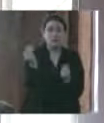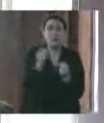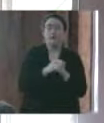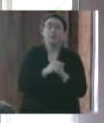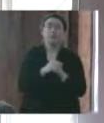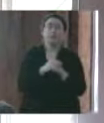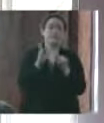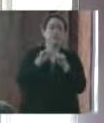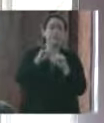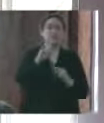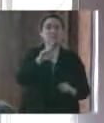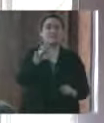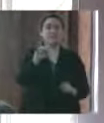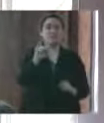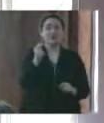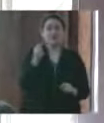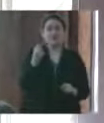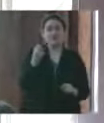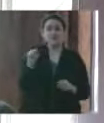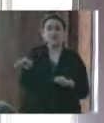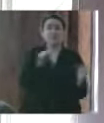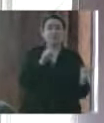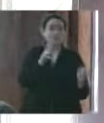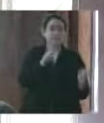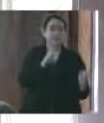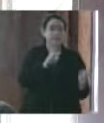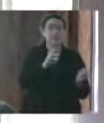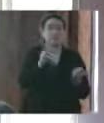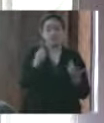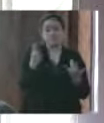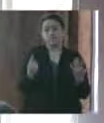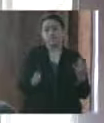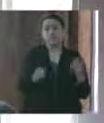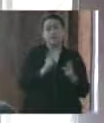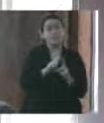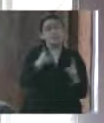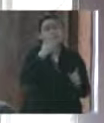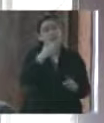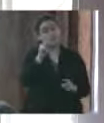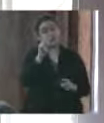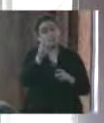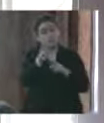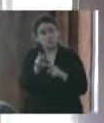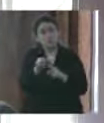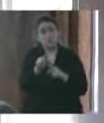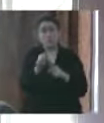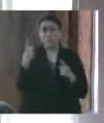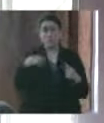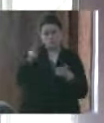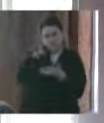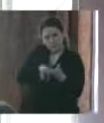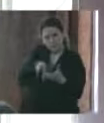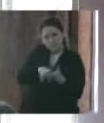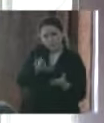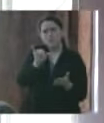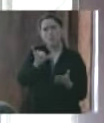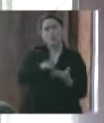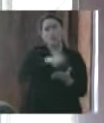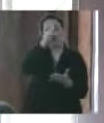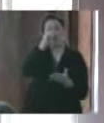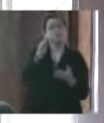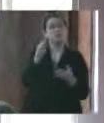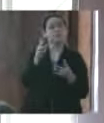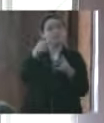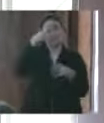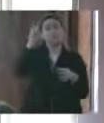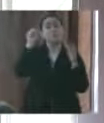news is that we also learn that tiger populations can recover. To do so, we have to target the illicit demand